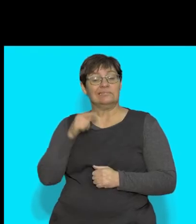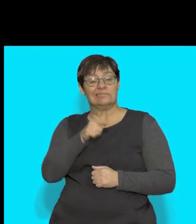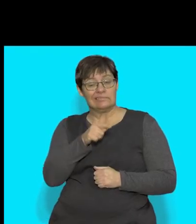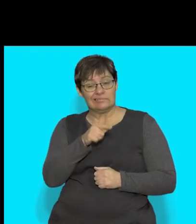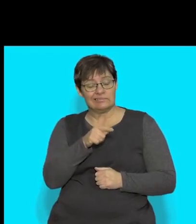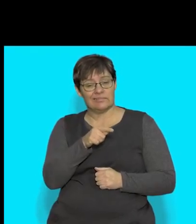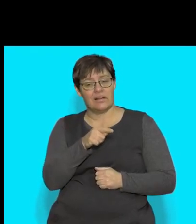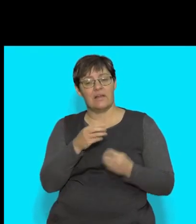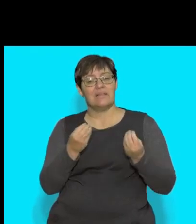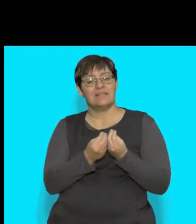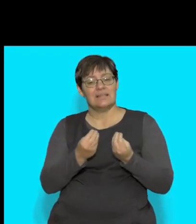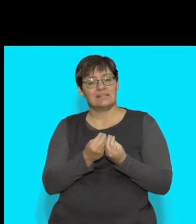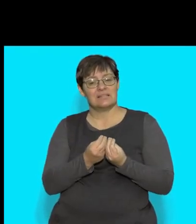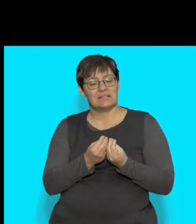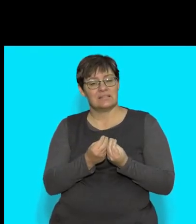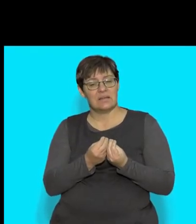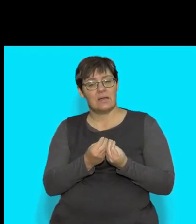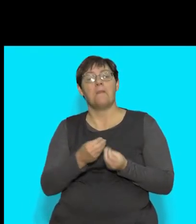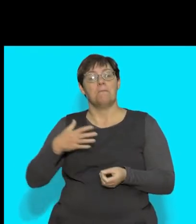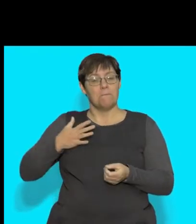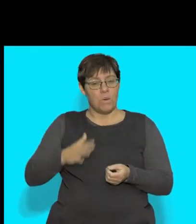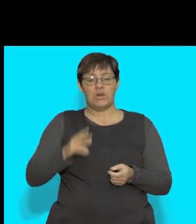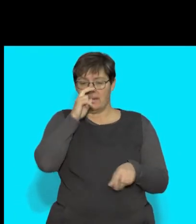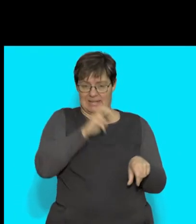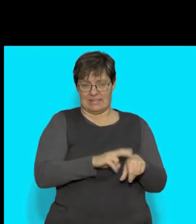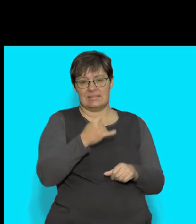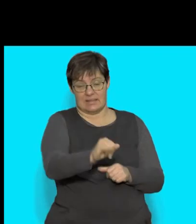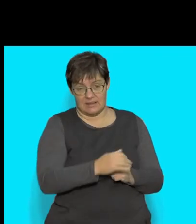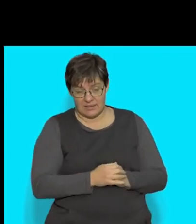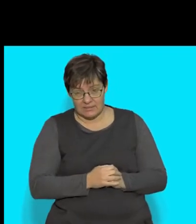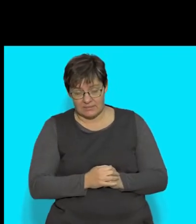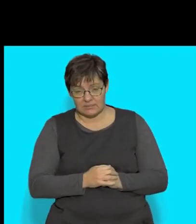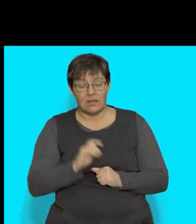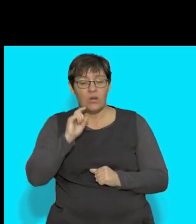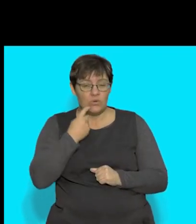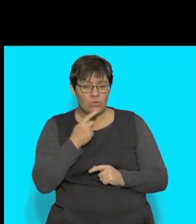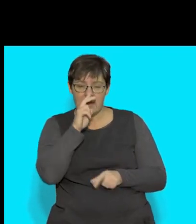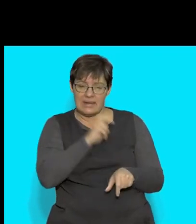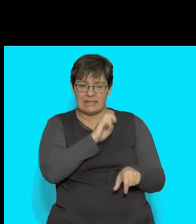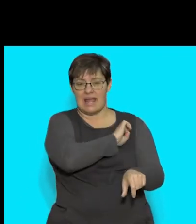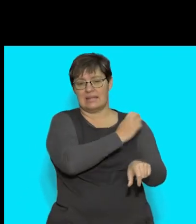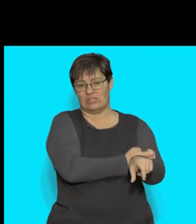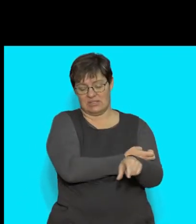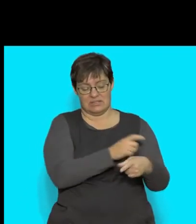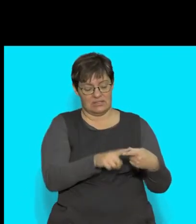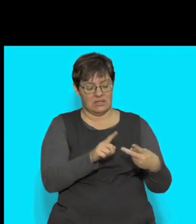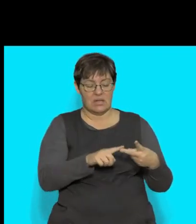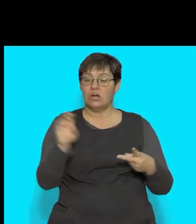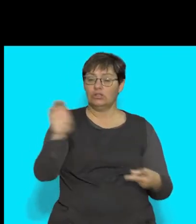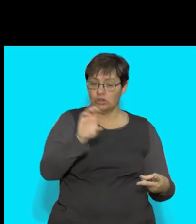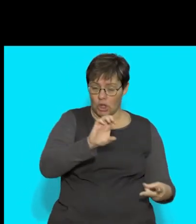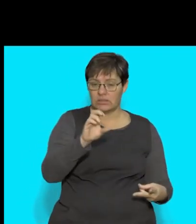quickly, erase there. What do I mean by good things? These are the things that my body still